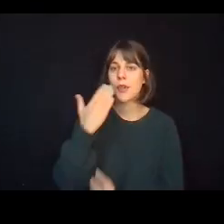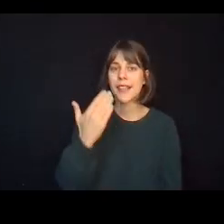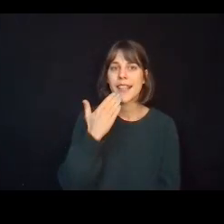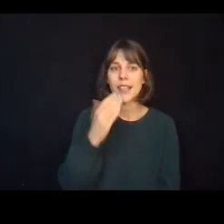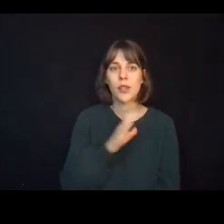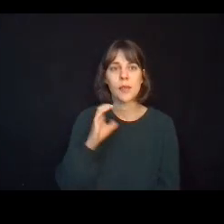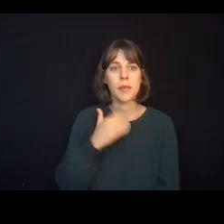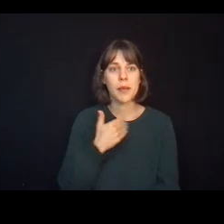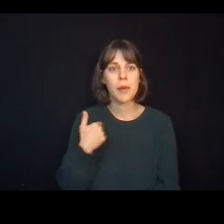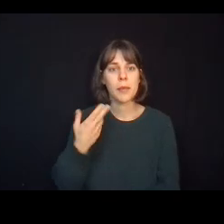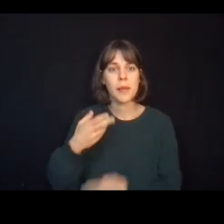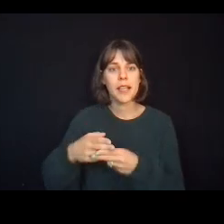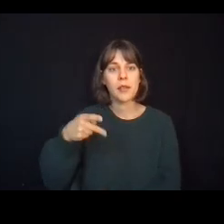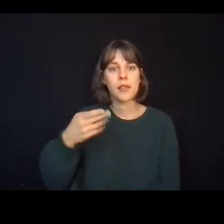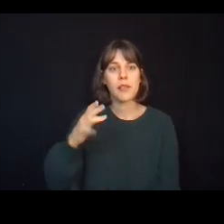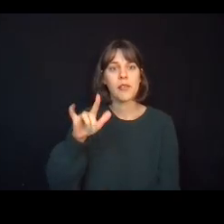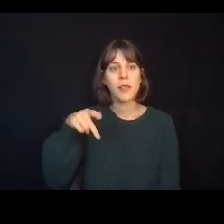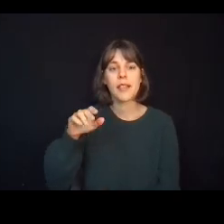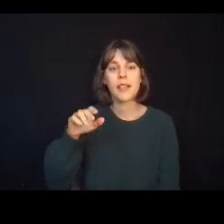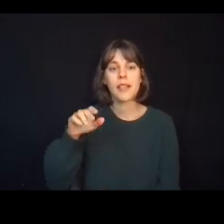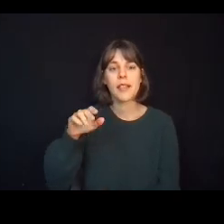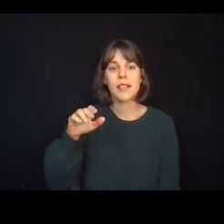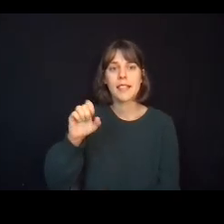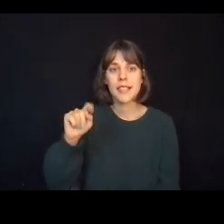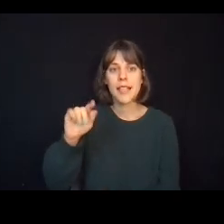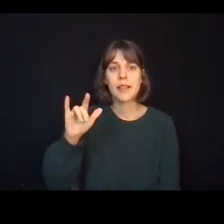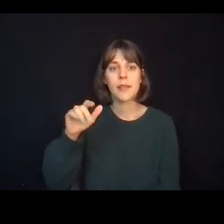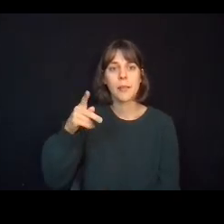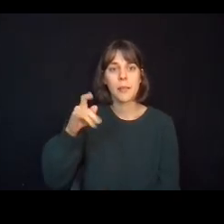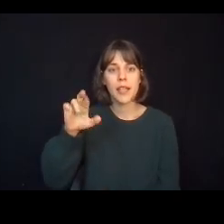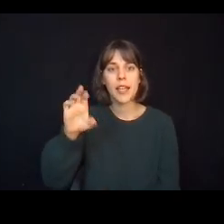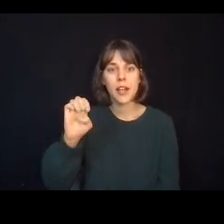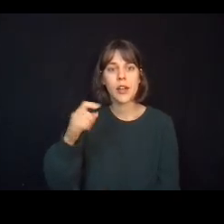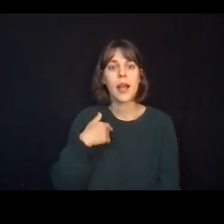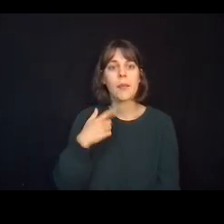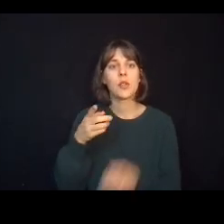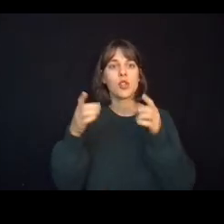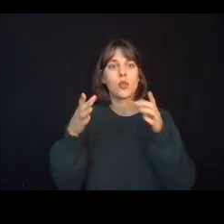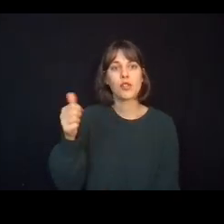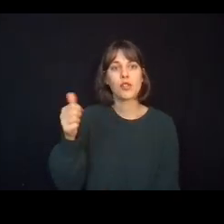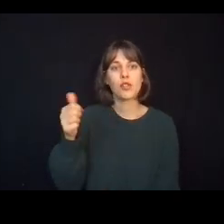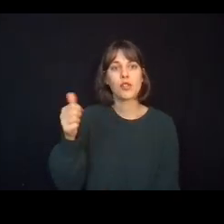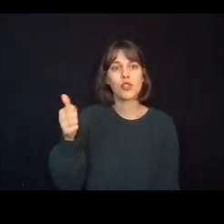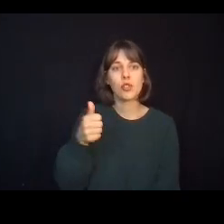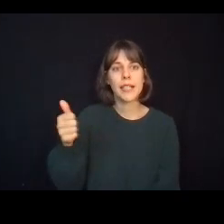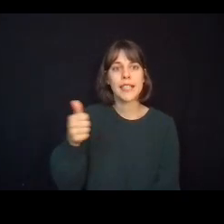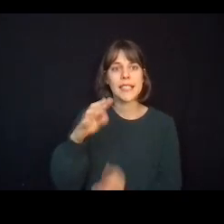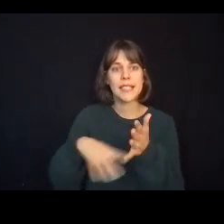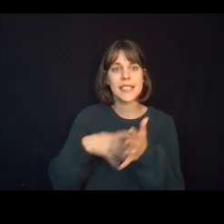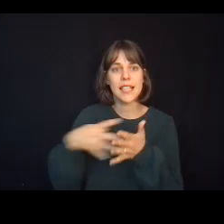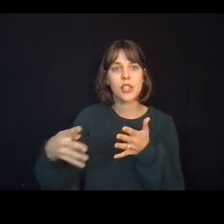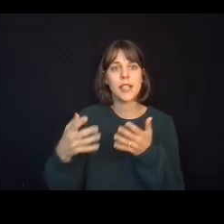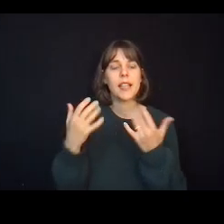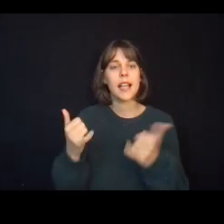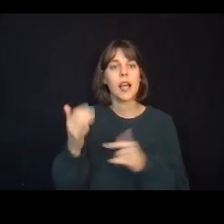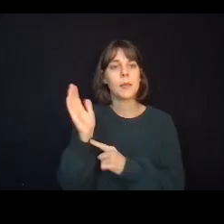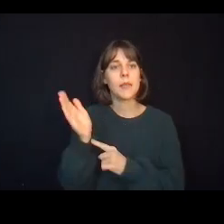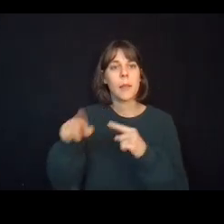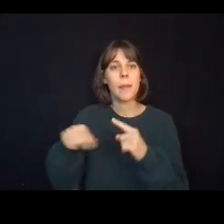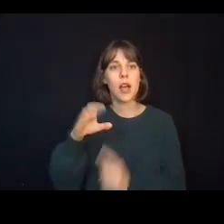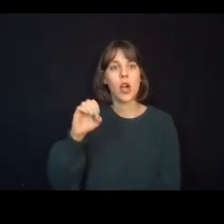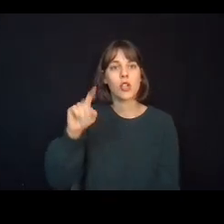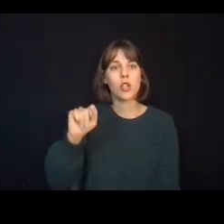I'm Philip St. Pierre, Director of Transit Scheduling, and I am here to give a presentation on the October 19th, 2025